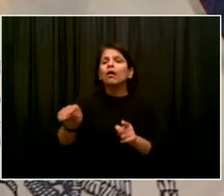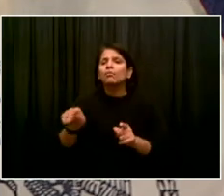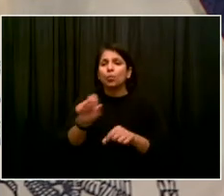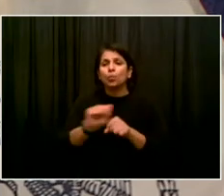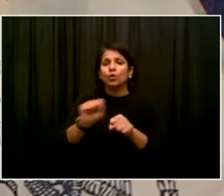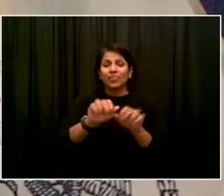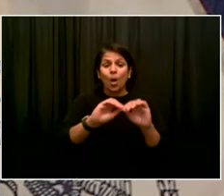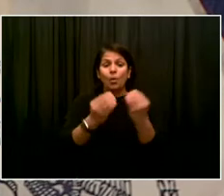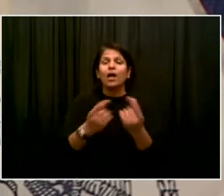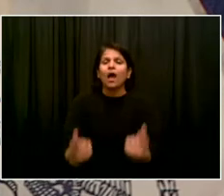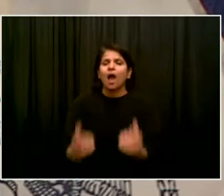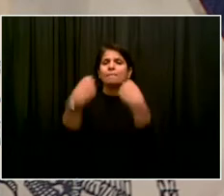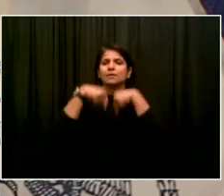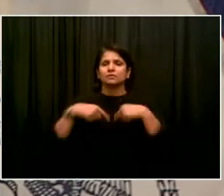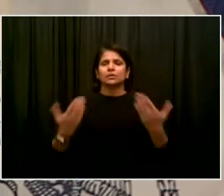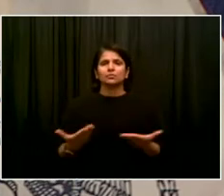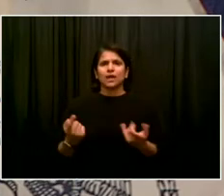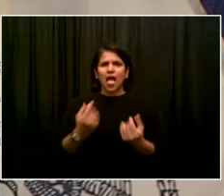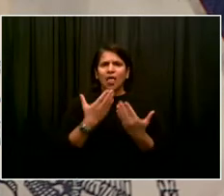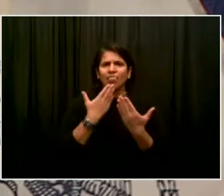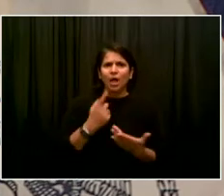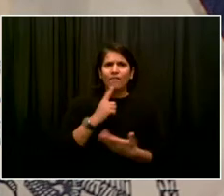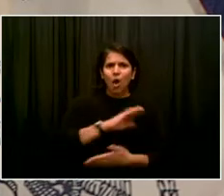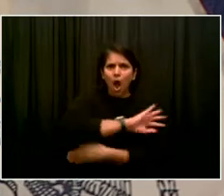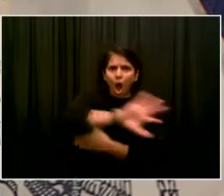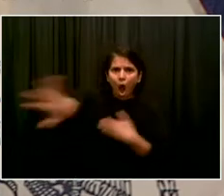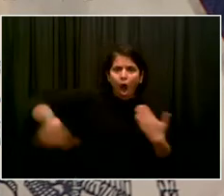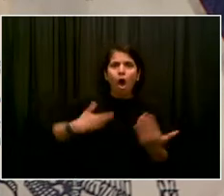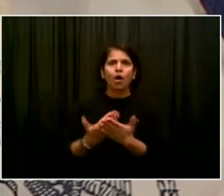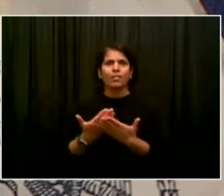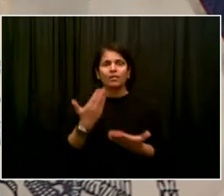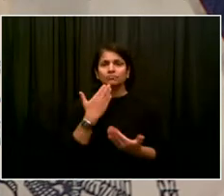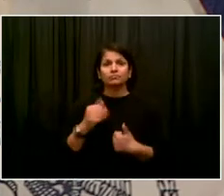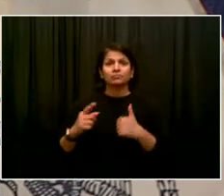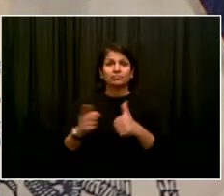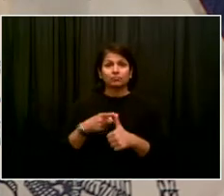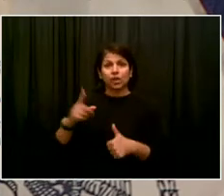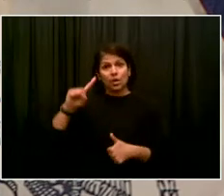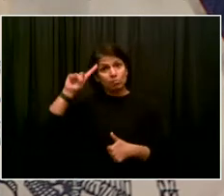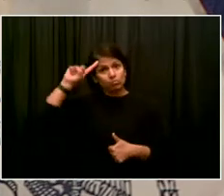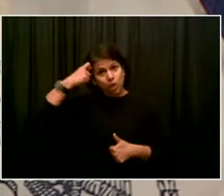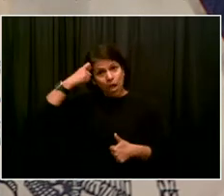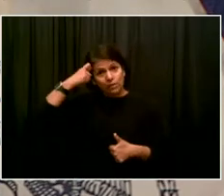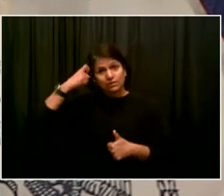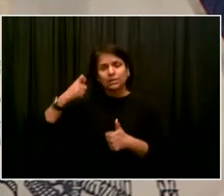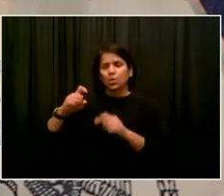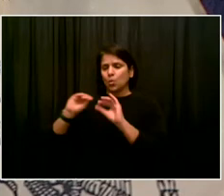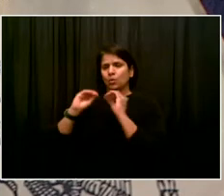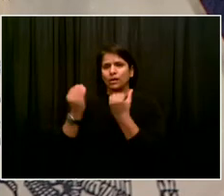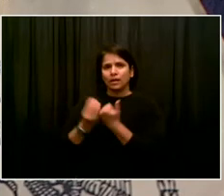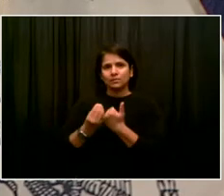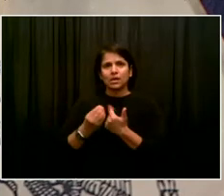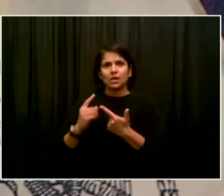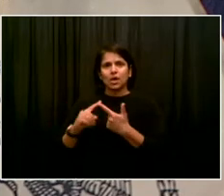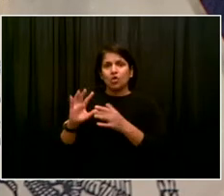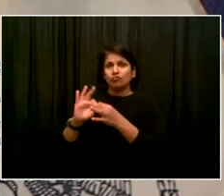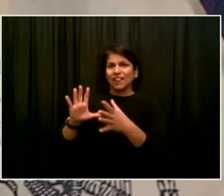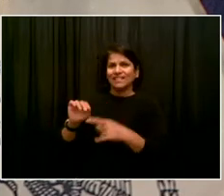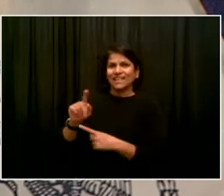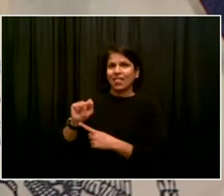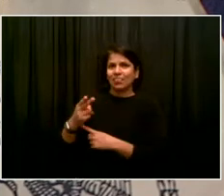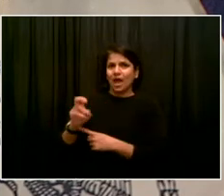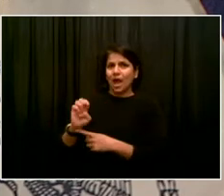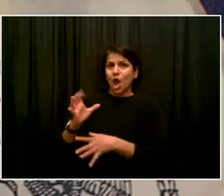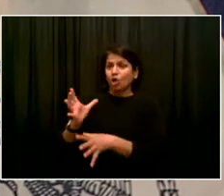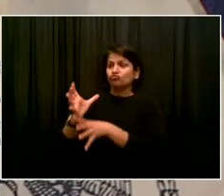from Bronx Connect, Release the Grip, Tara Brown is here. From Getting Out, Staying Out, Stand Against